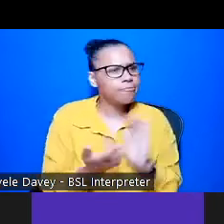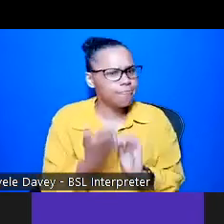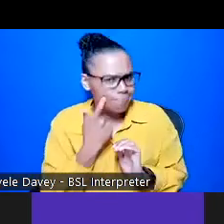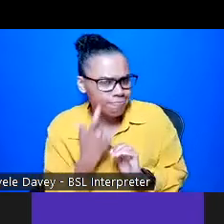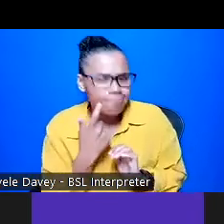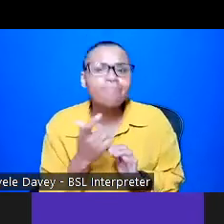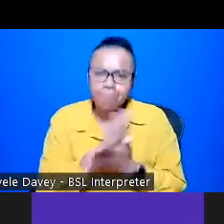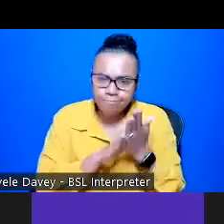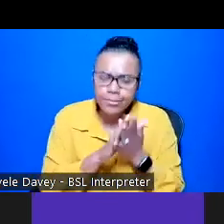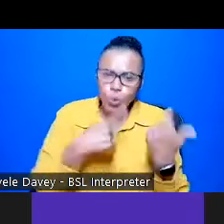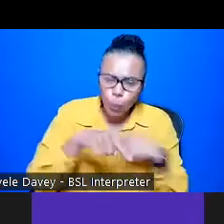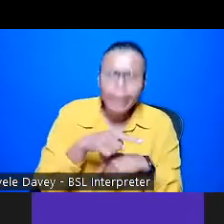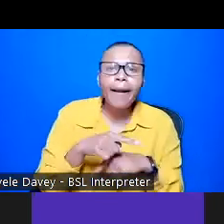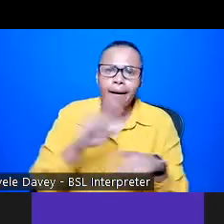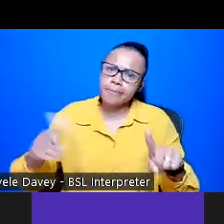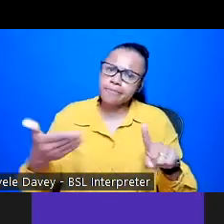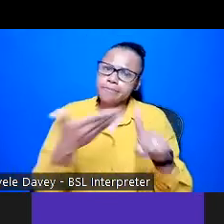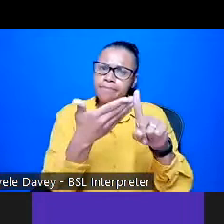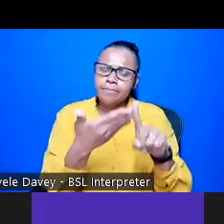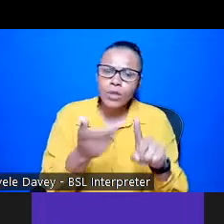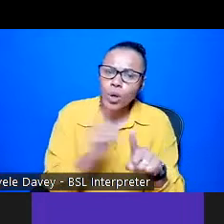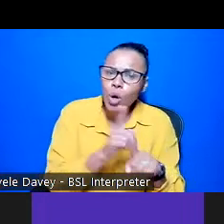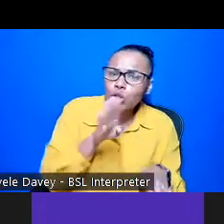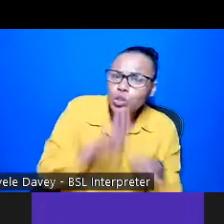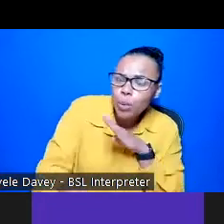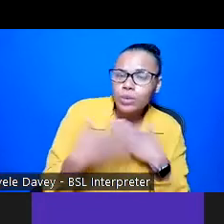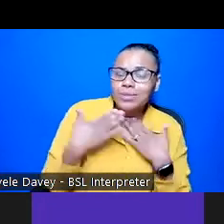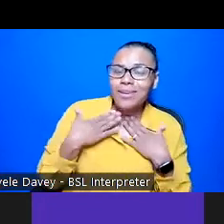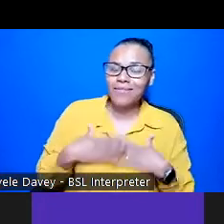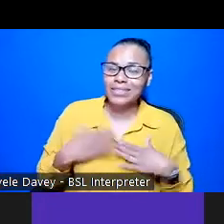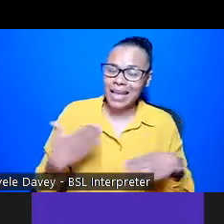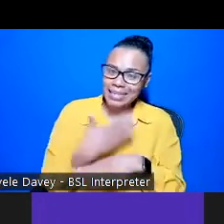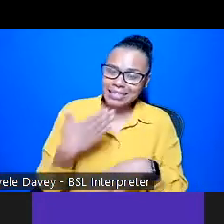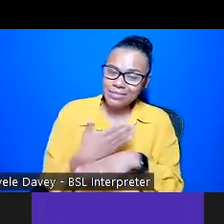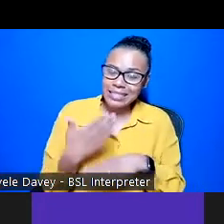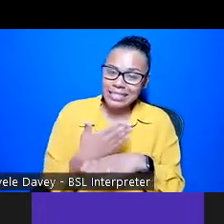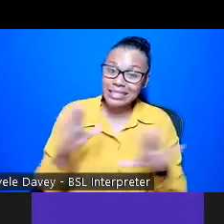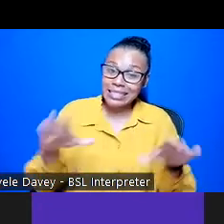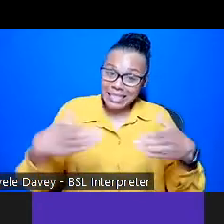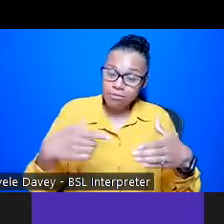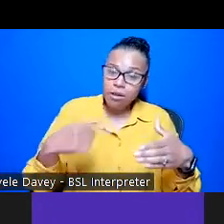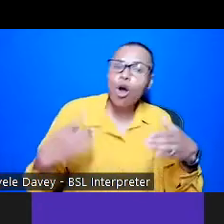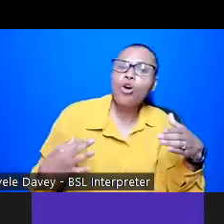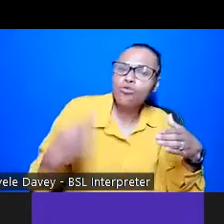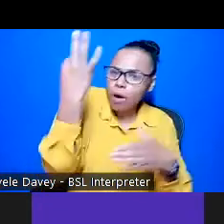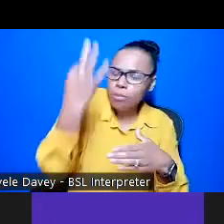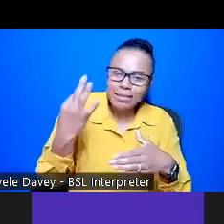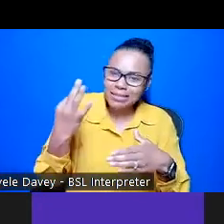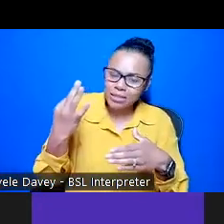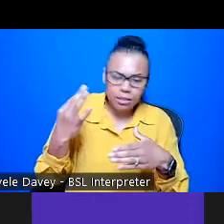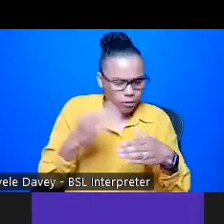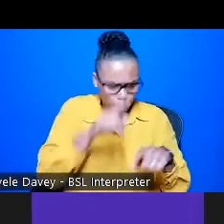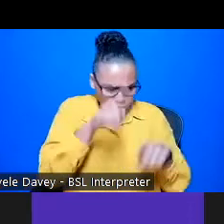collectively work towards sport and physical activity sector representative and inclusive of the entire UK